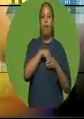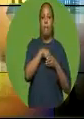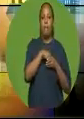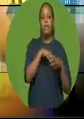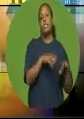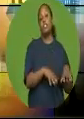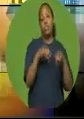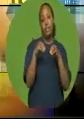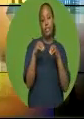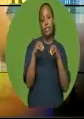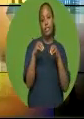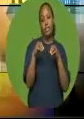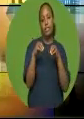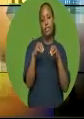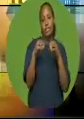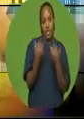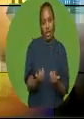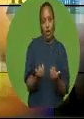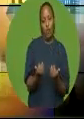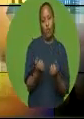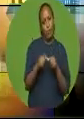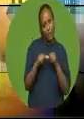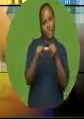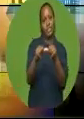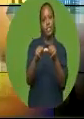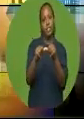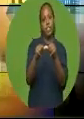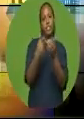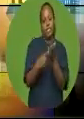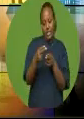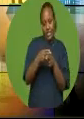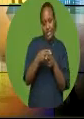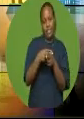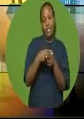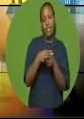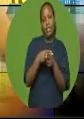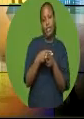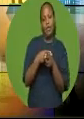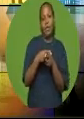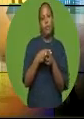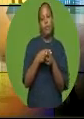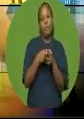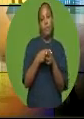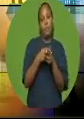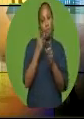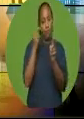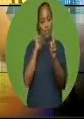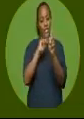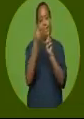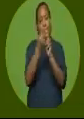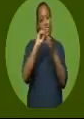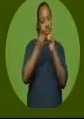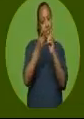income. Students, let's now proceed to the scarcity perspective of defining